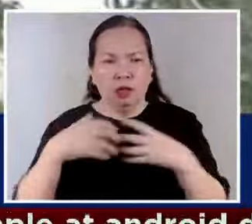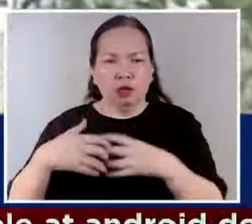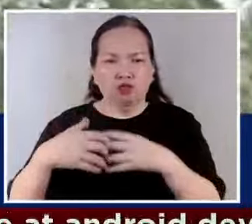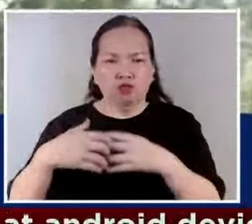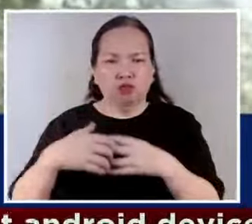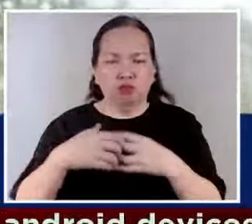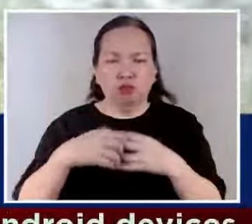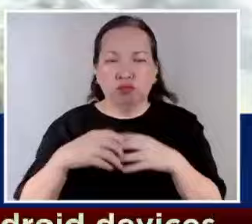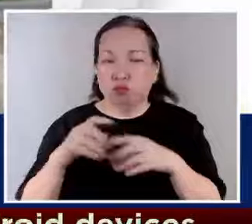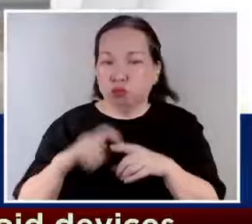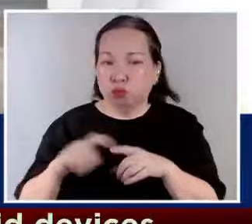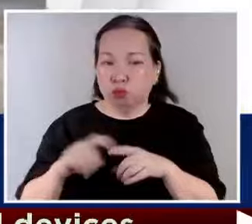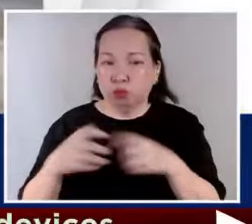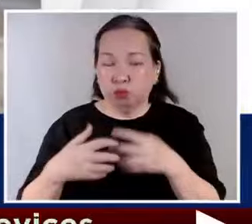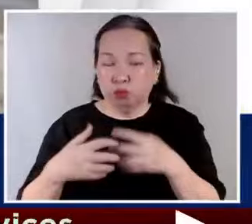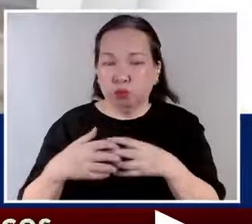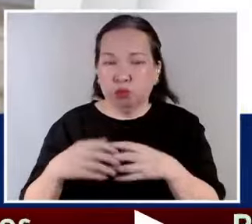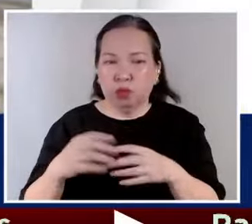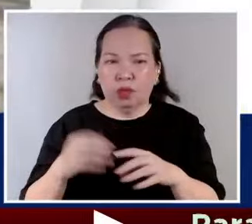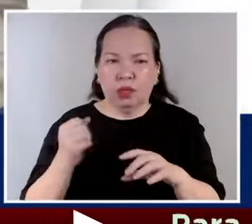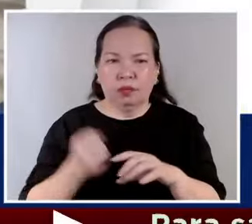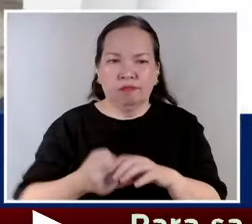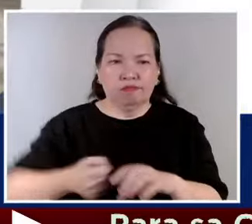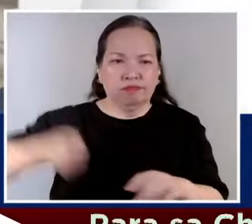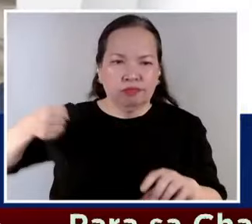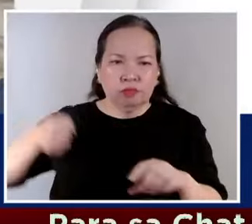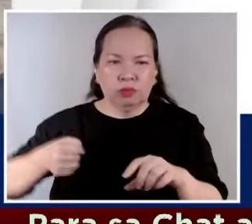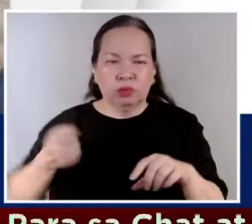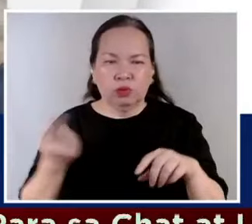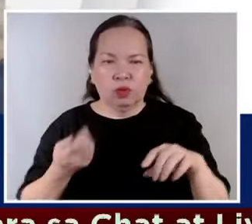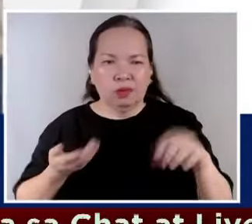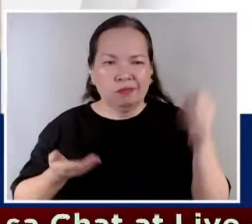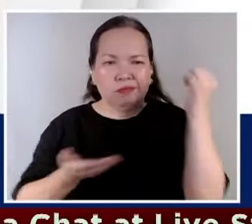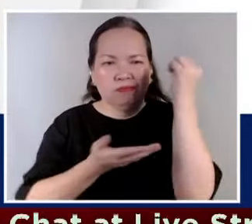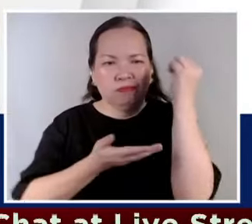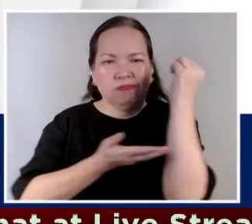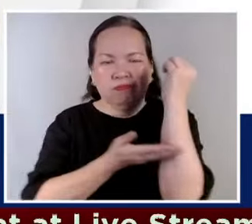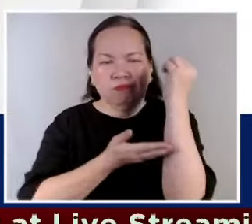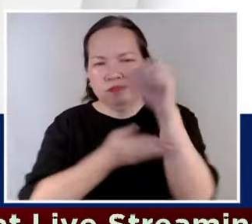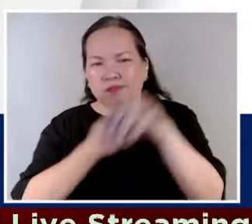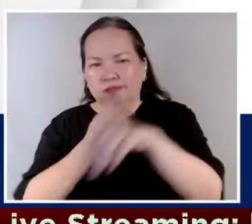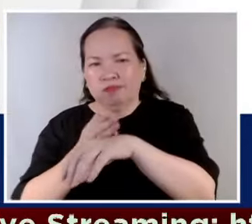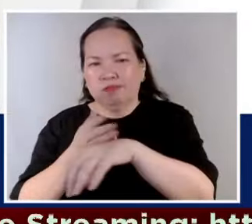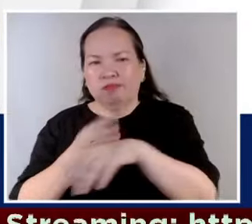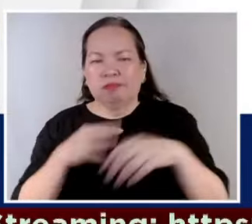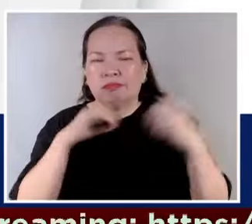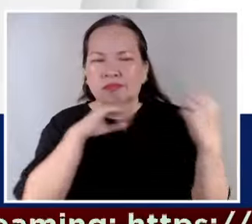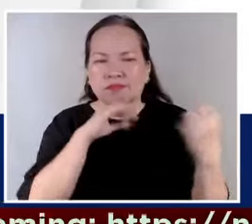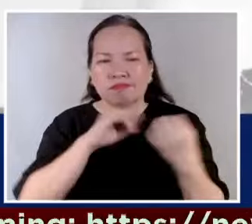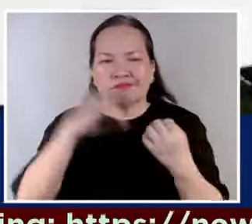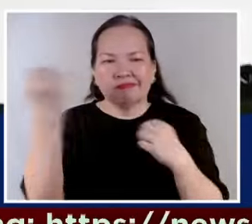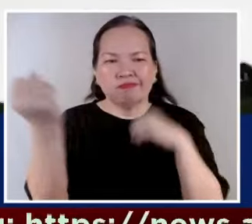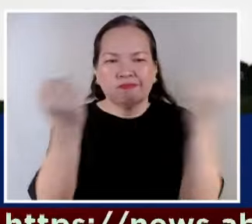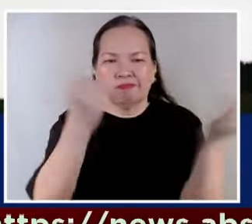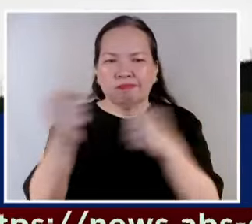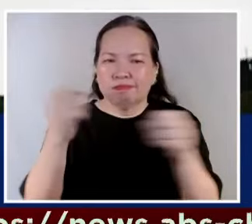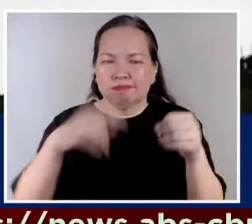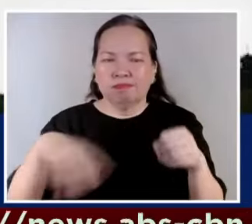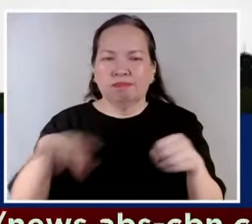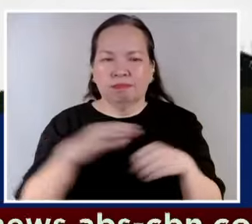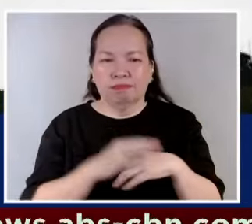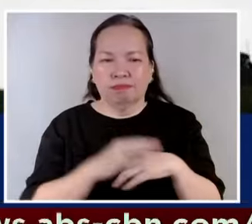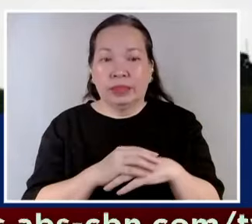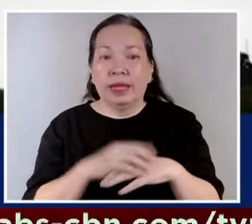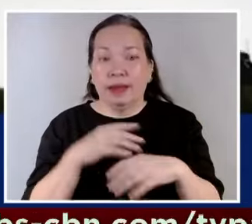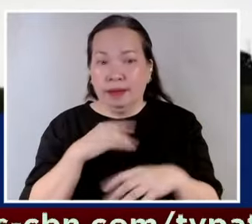generators and chainsaw clearing from the debris that was scattered all over our community. Nakunan